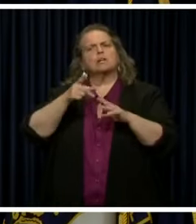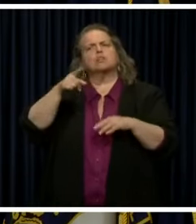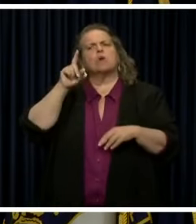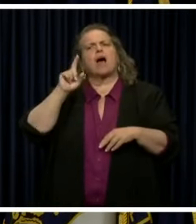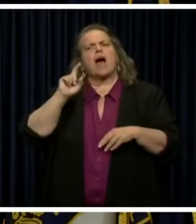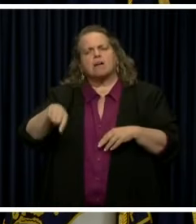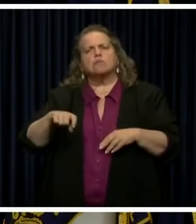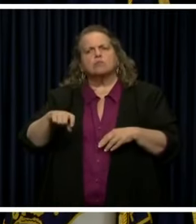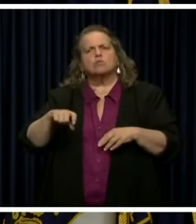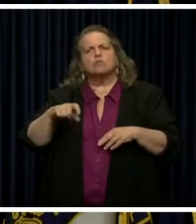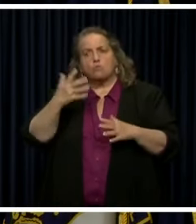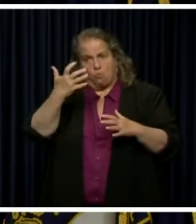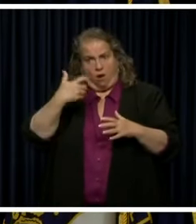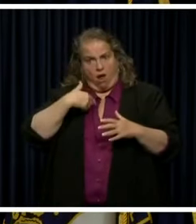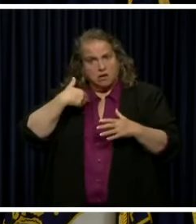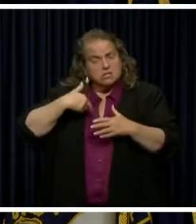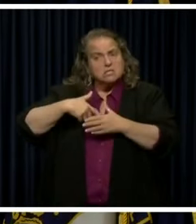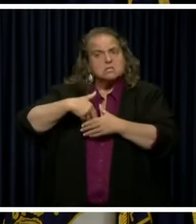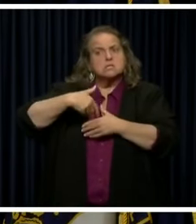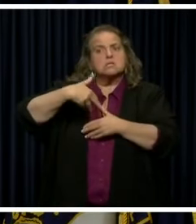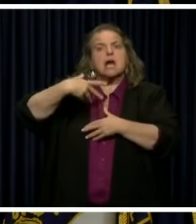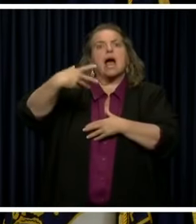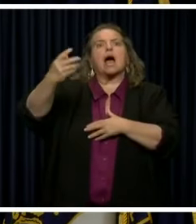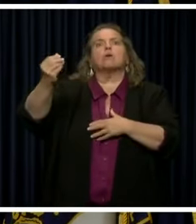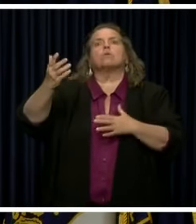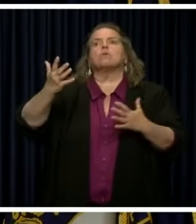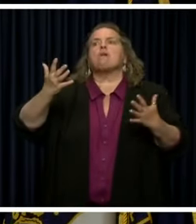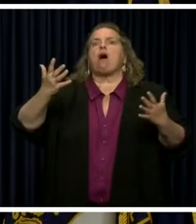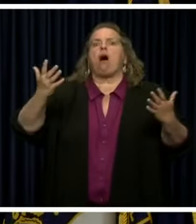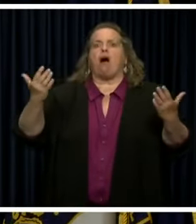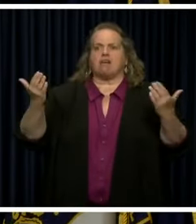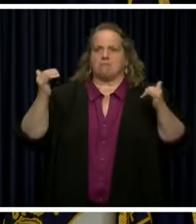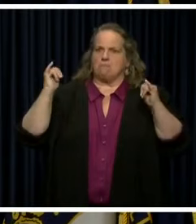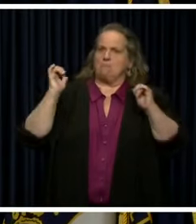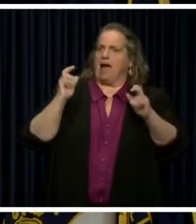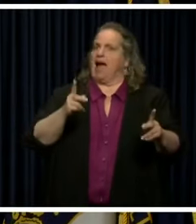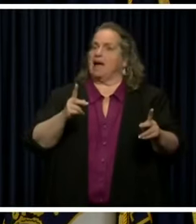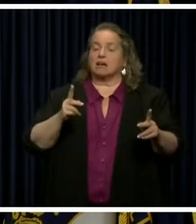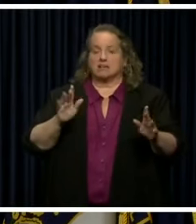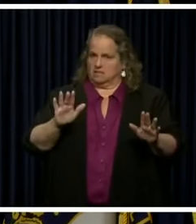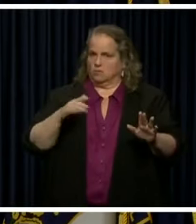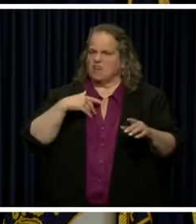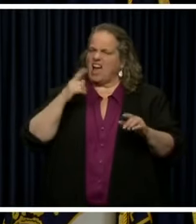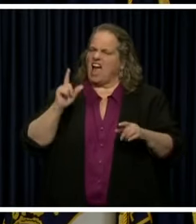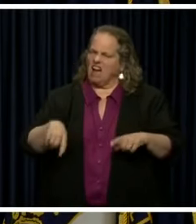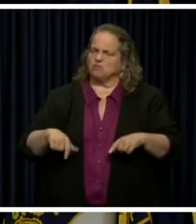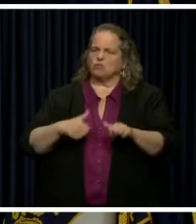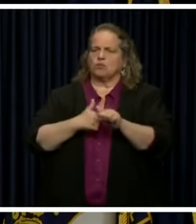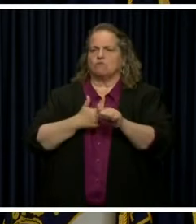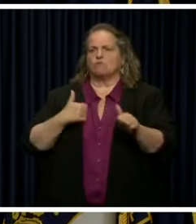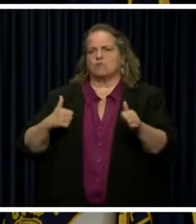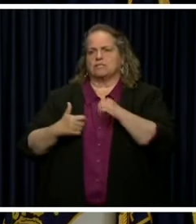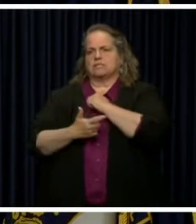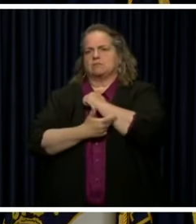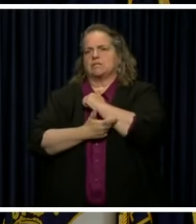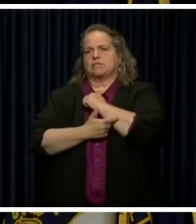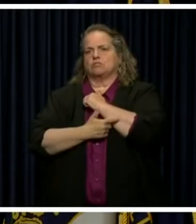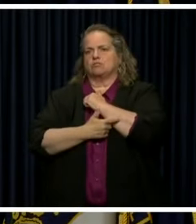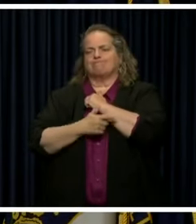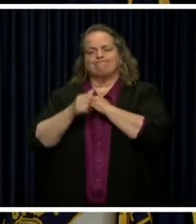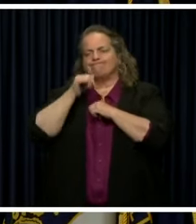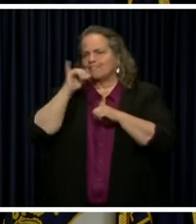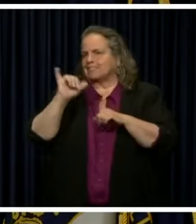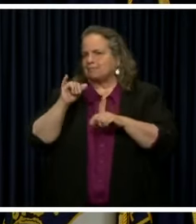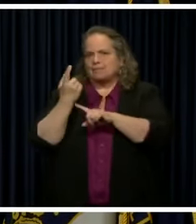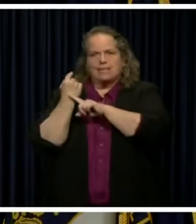got to avoid crowds and gatherings. We've got to avoid the temptation for this summer to be like past summers and for us to